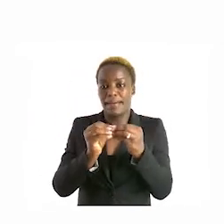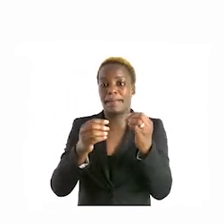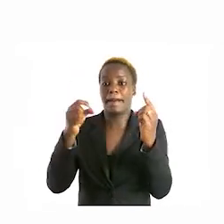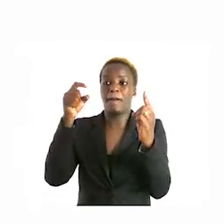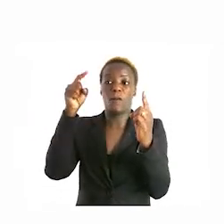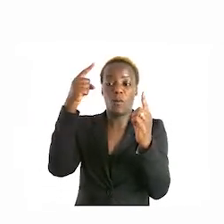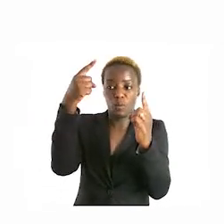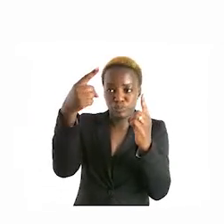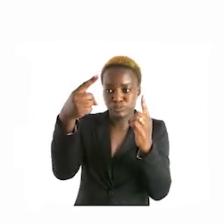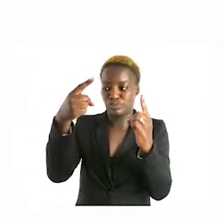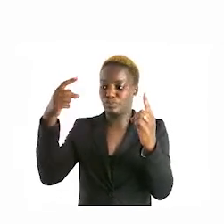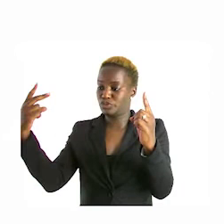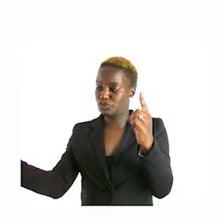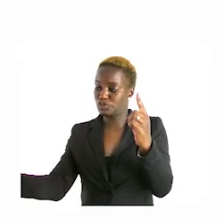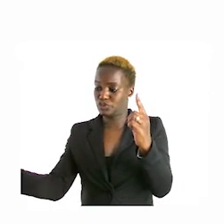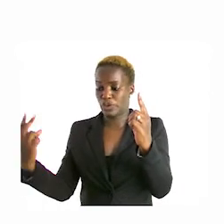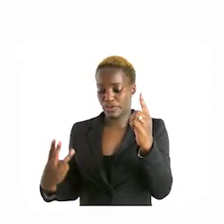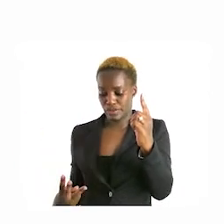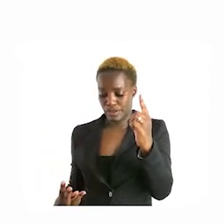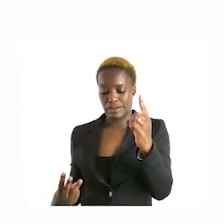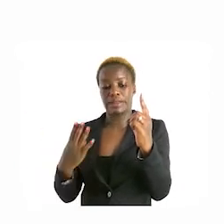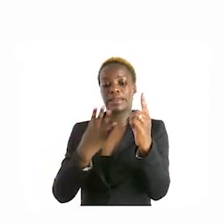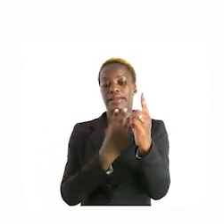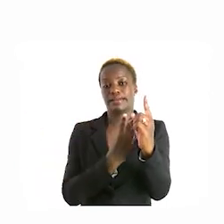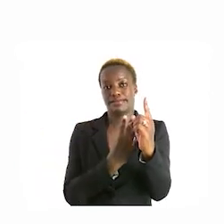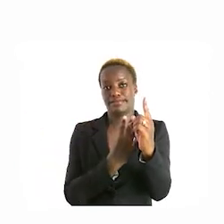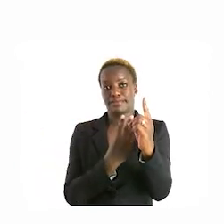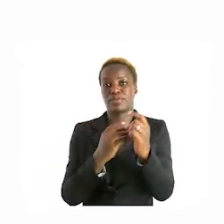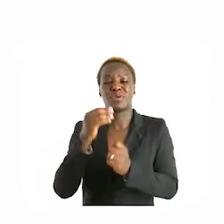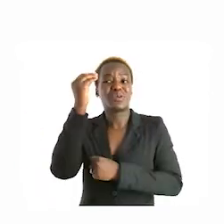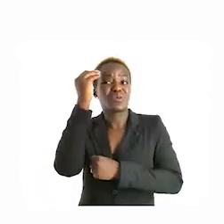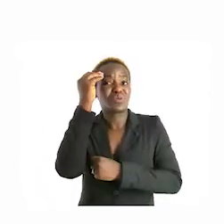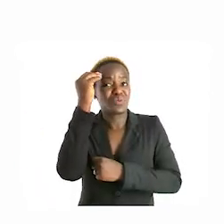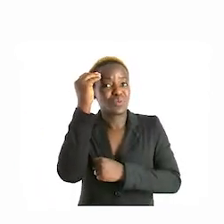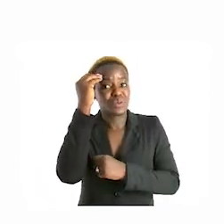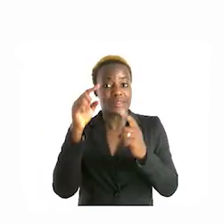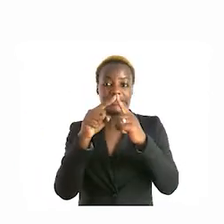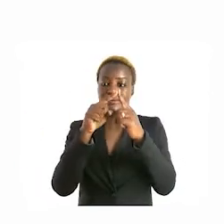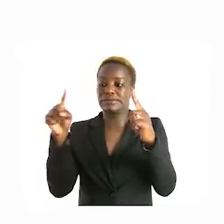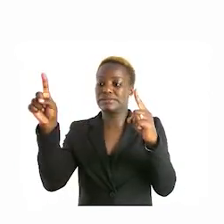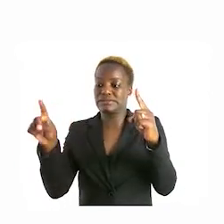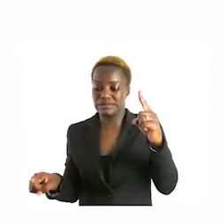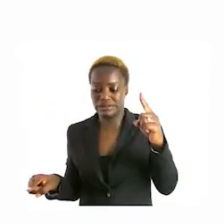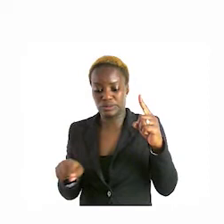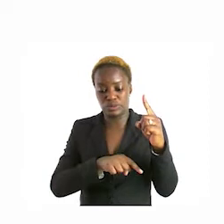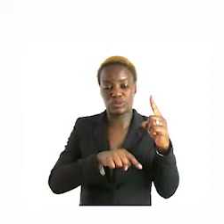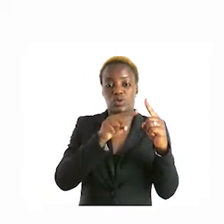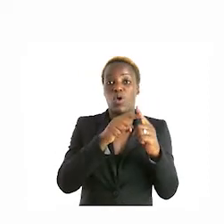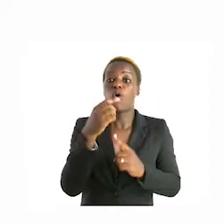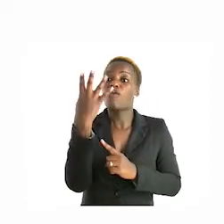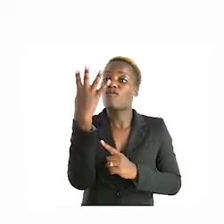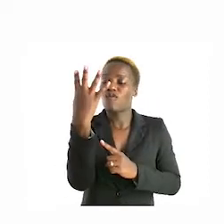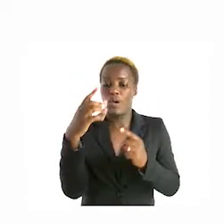1, 2, 3, and a 4. So we know the rectangular shape is made out of